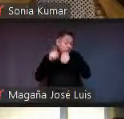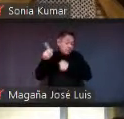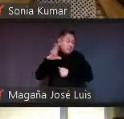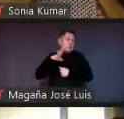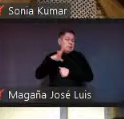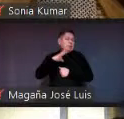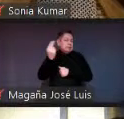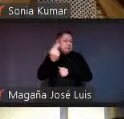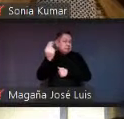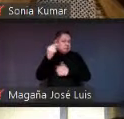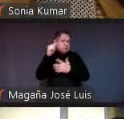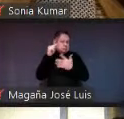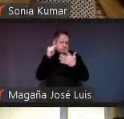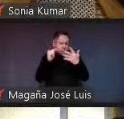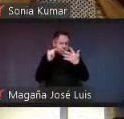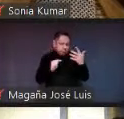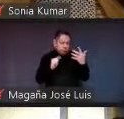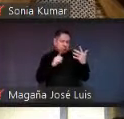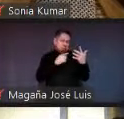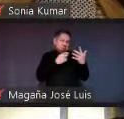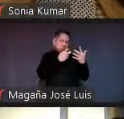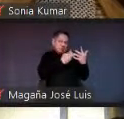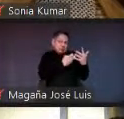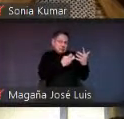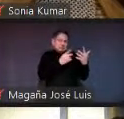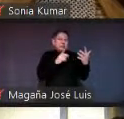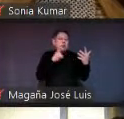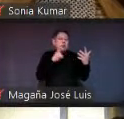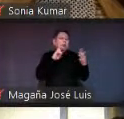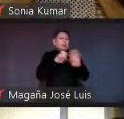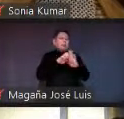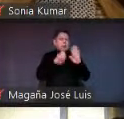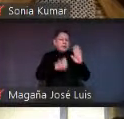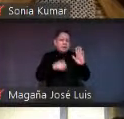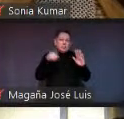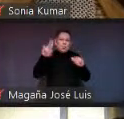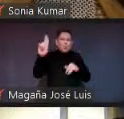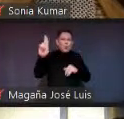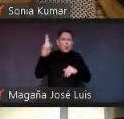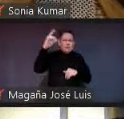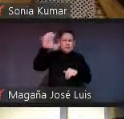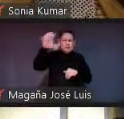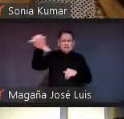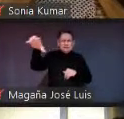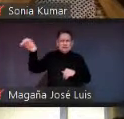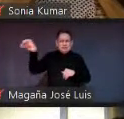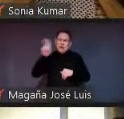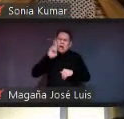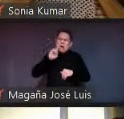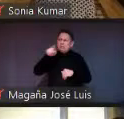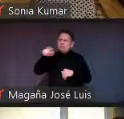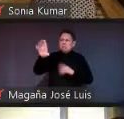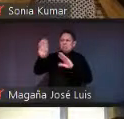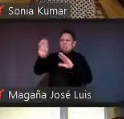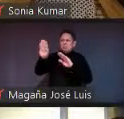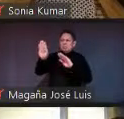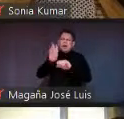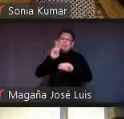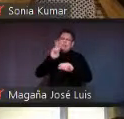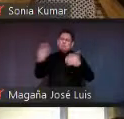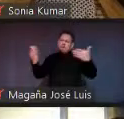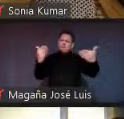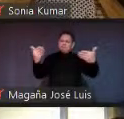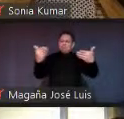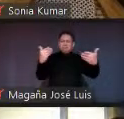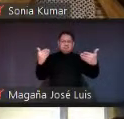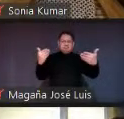if we compare that to the curriculum review documentation from UNAM, you can see some real overlap here with some